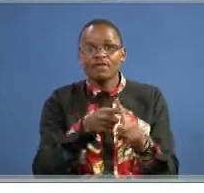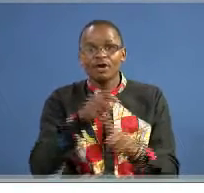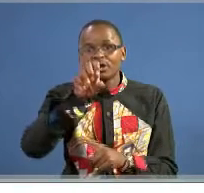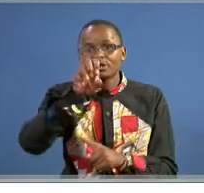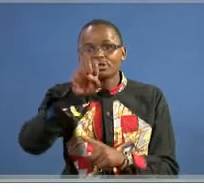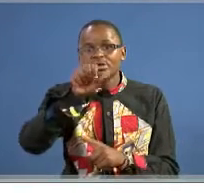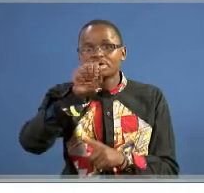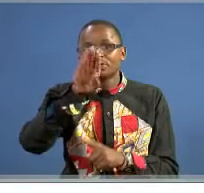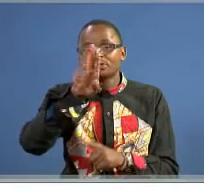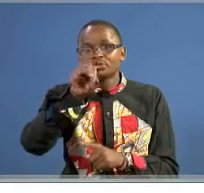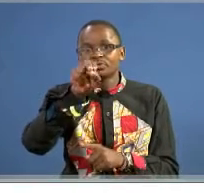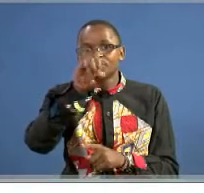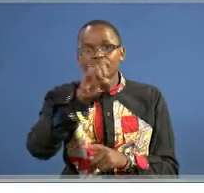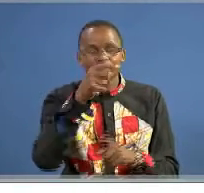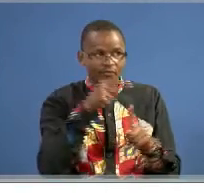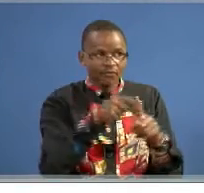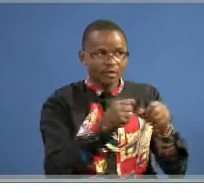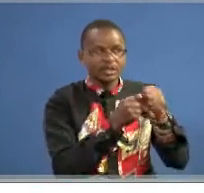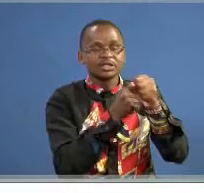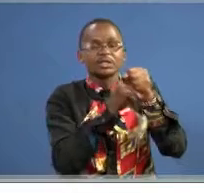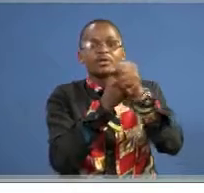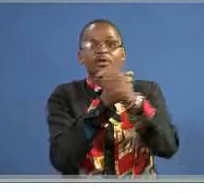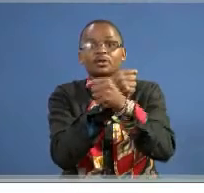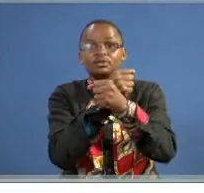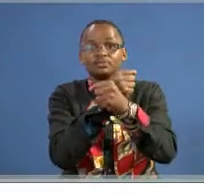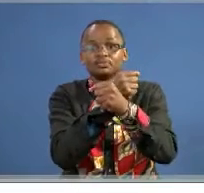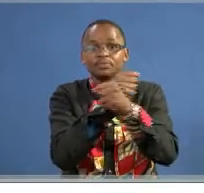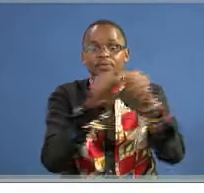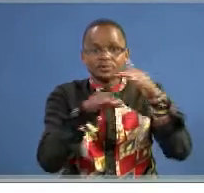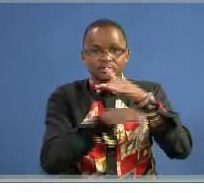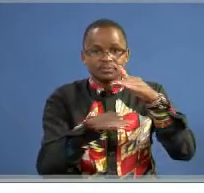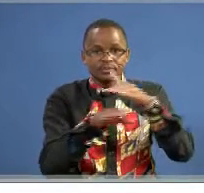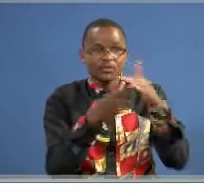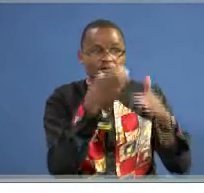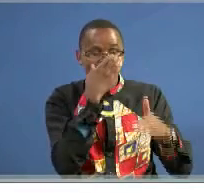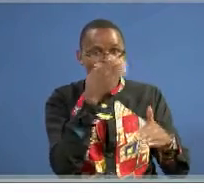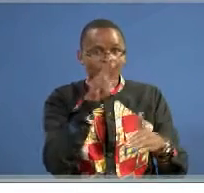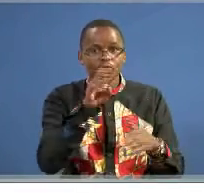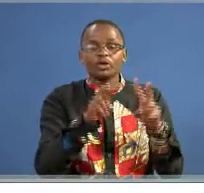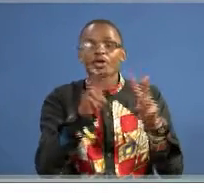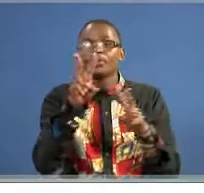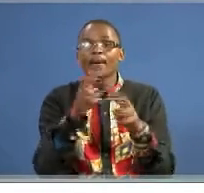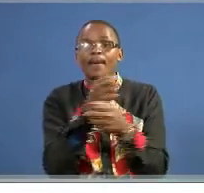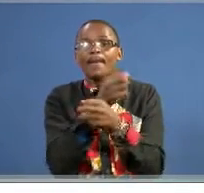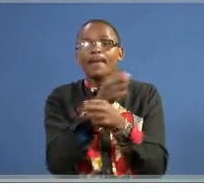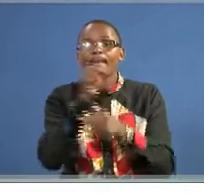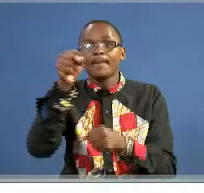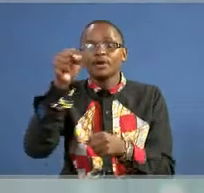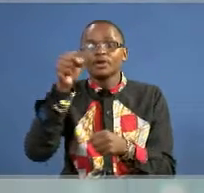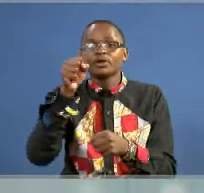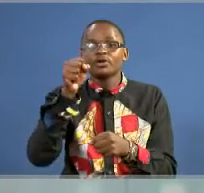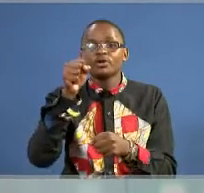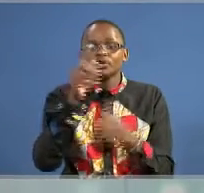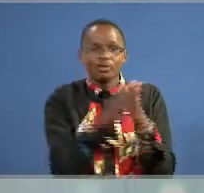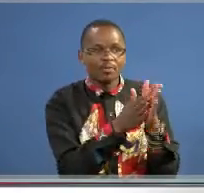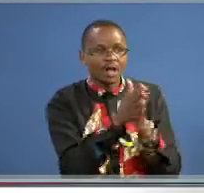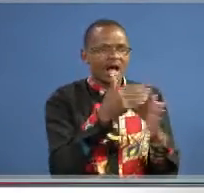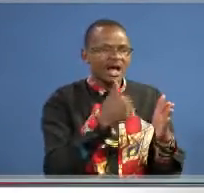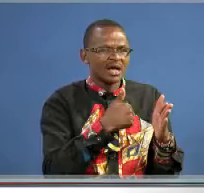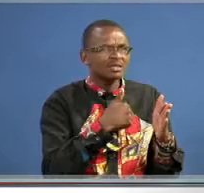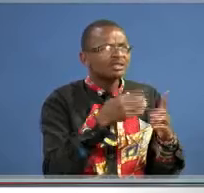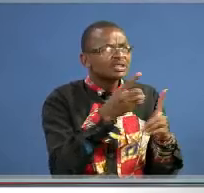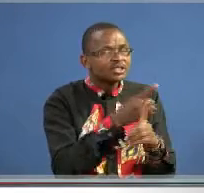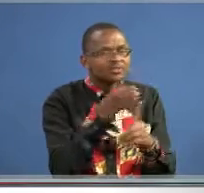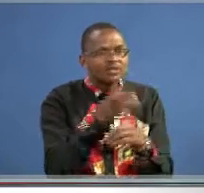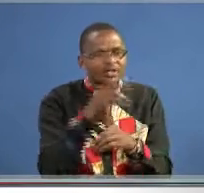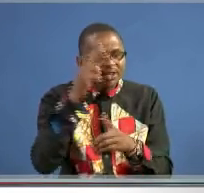Sambweni, Suleiman Dori, for supporting Deputy President William Ruto in his 2022 political ambition has elicited